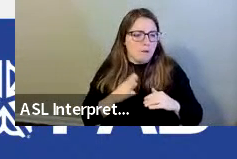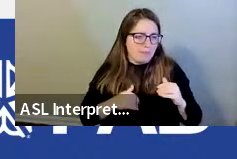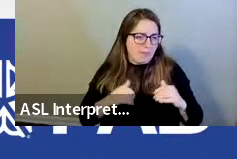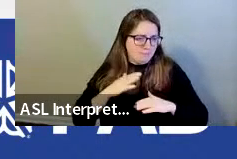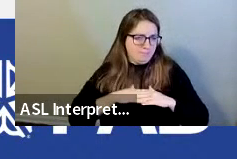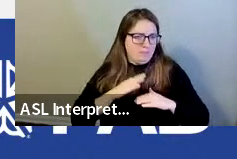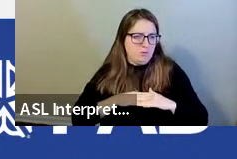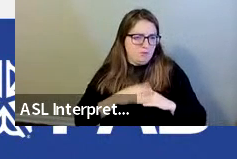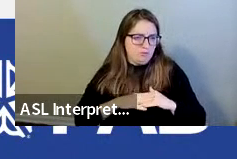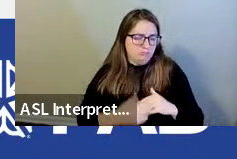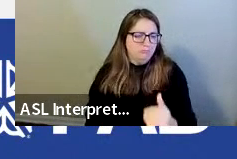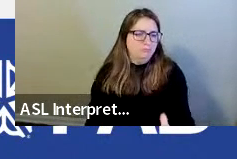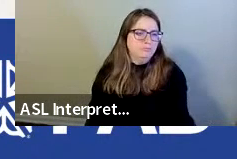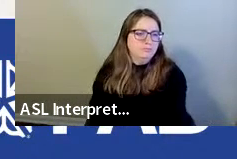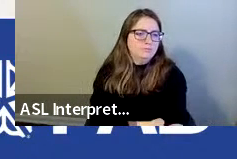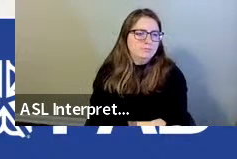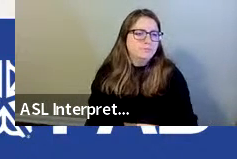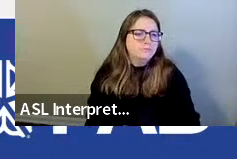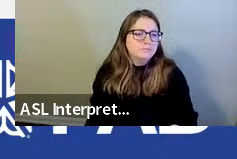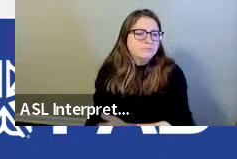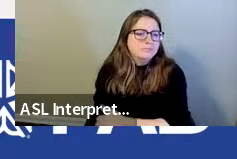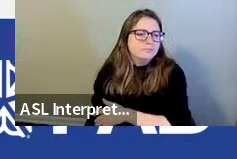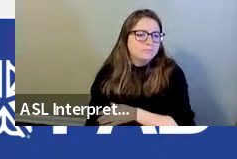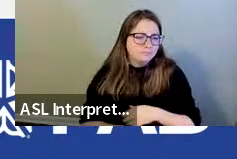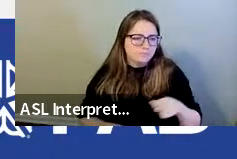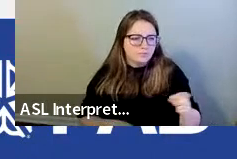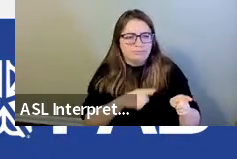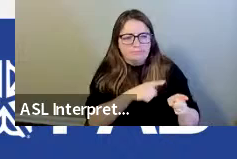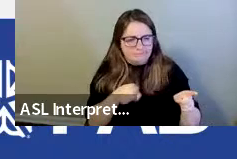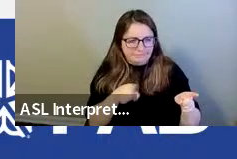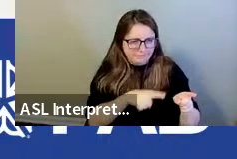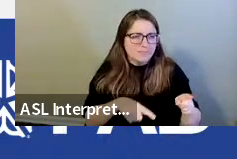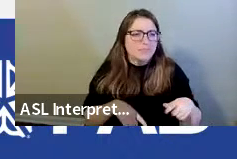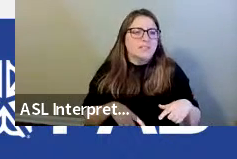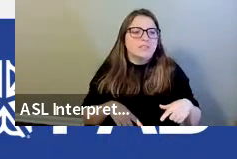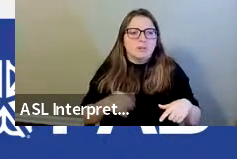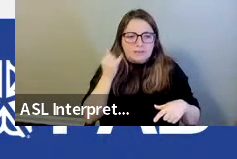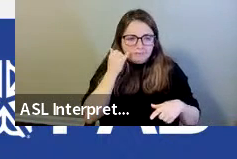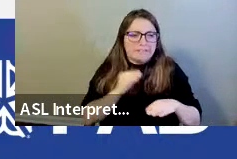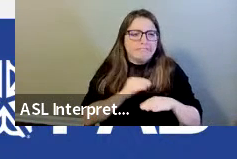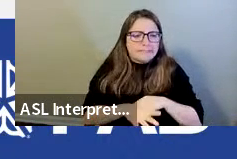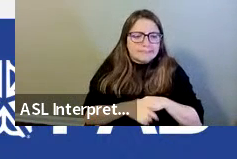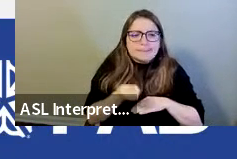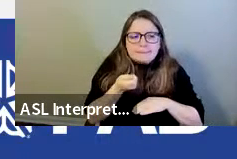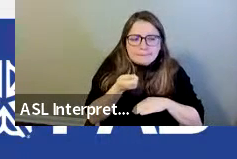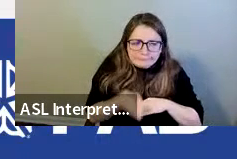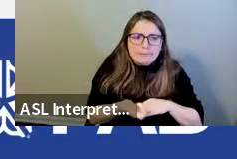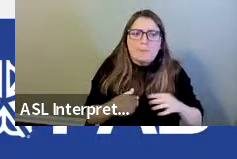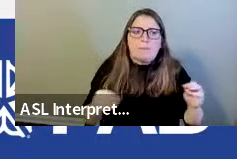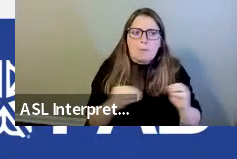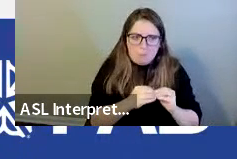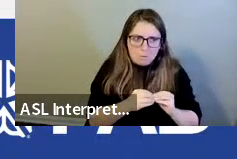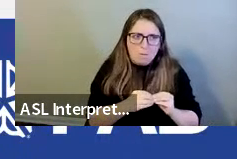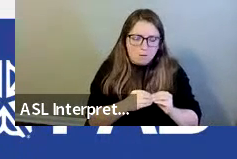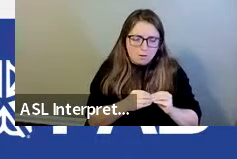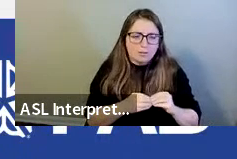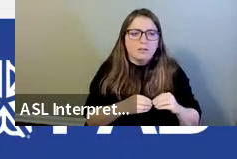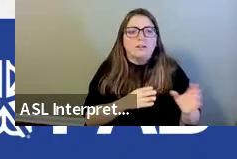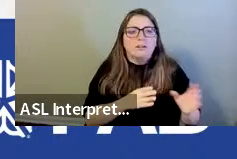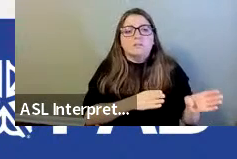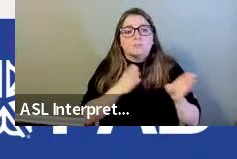department image or operations, relationships with other officers and agencies. The outcome for this is a presumptive